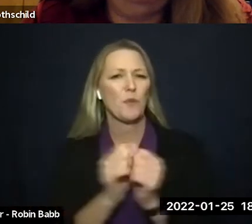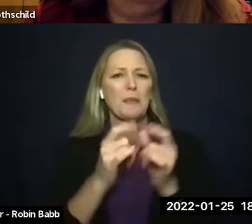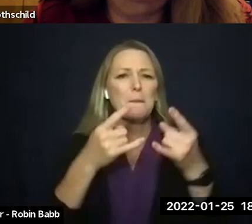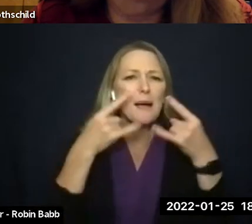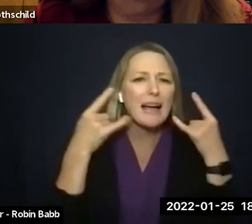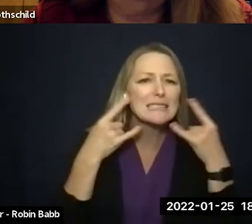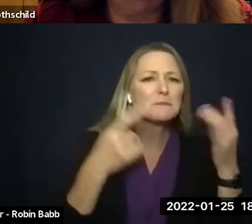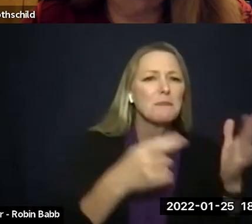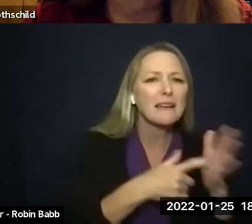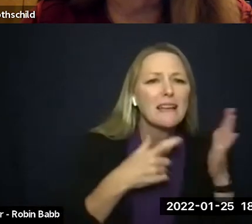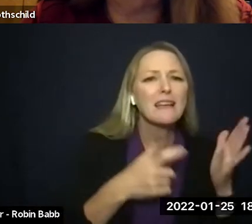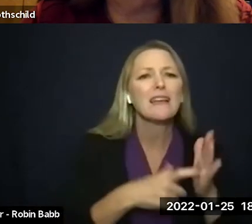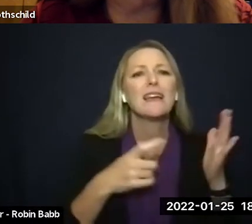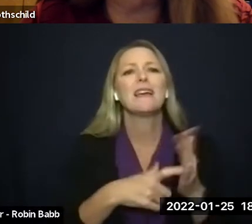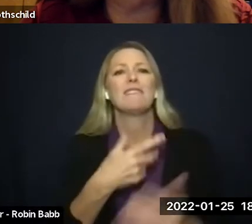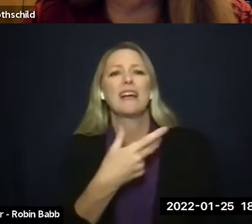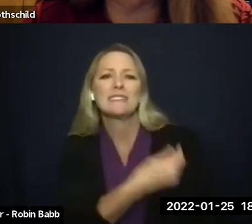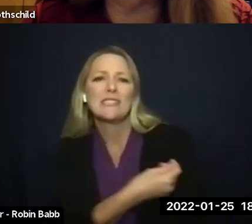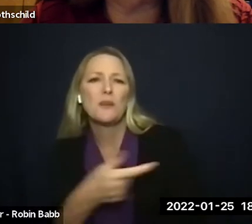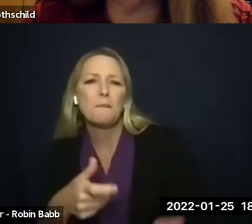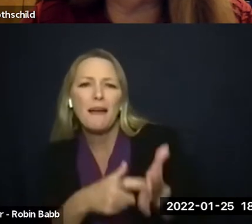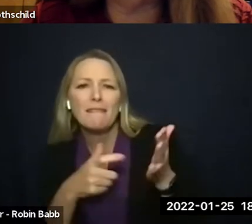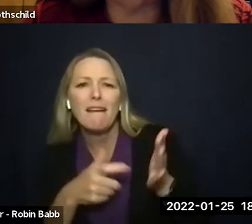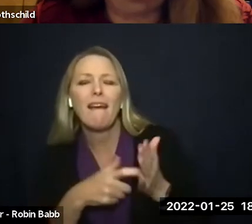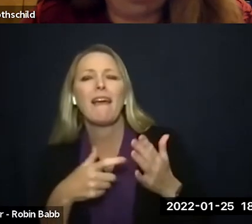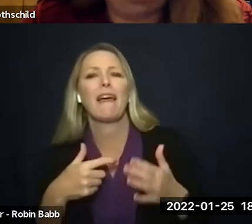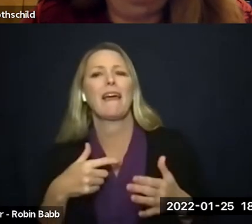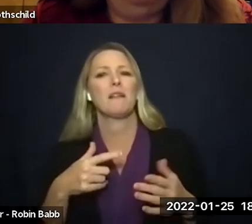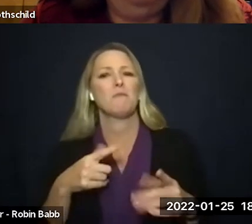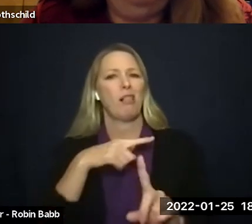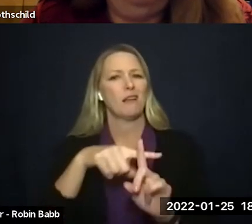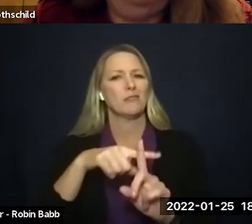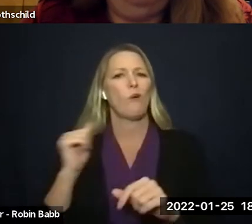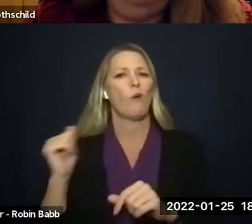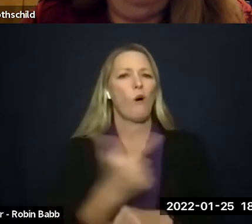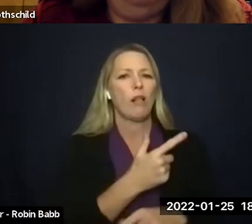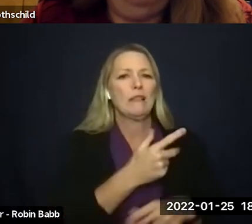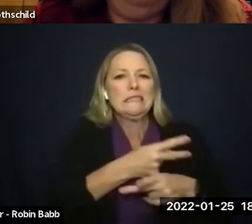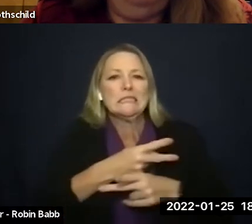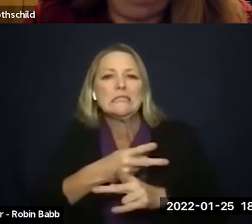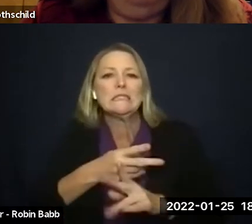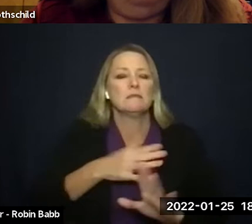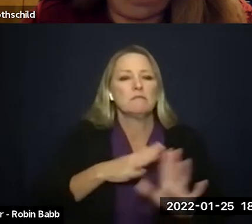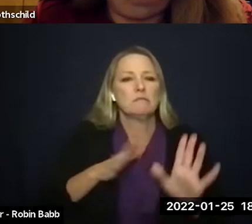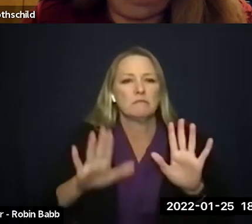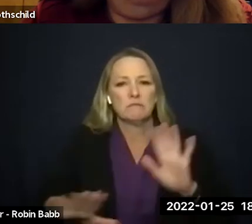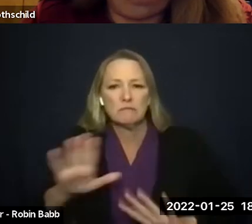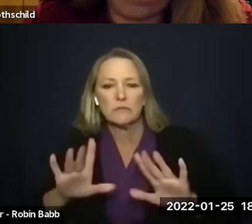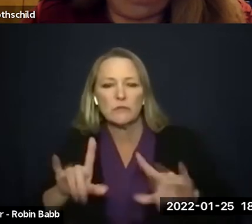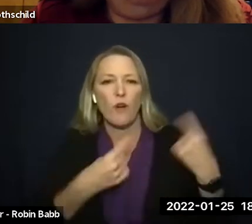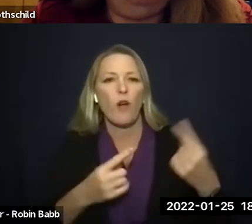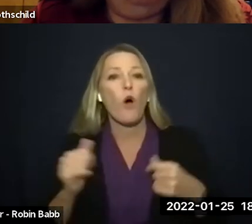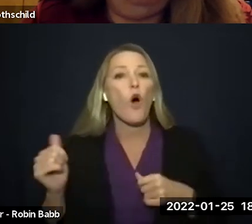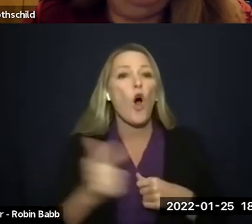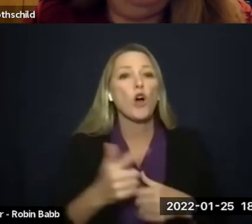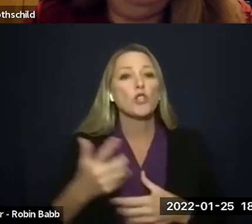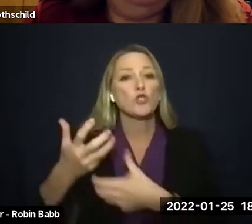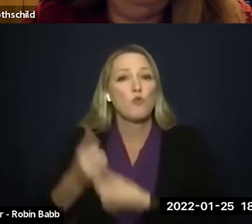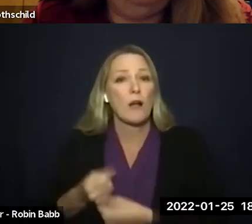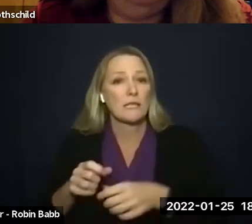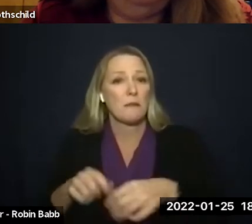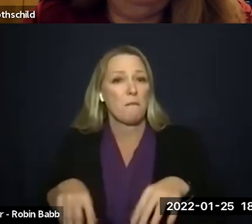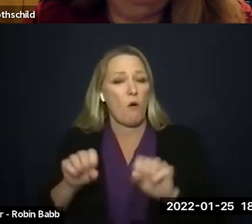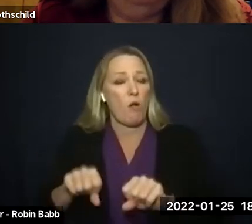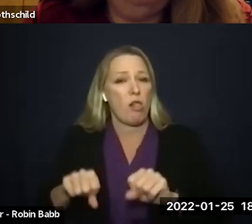mandates done by the school and all precautions and measures that have been taken so far all credible scientific sources show that both